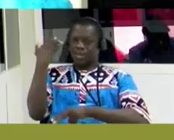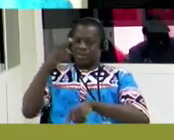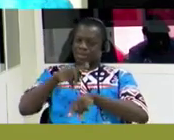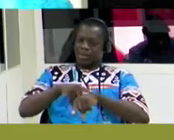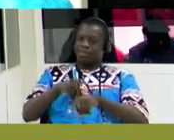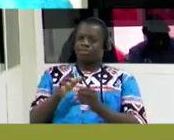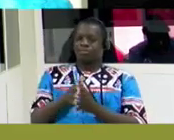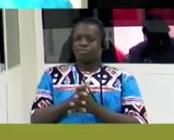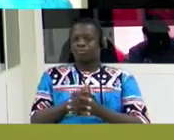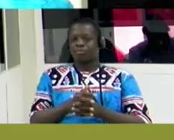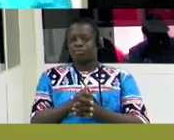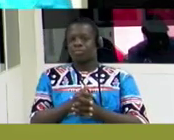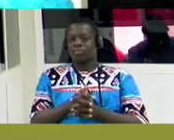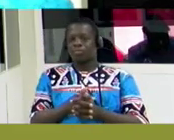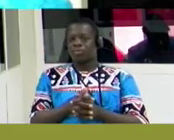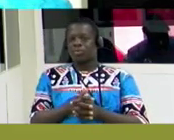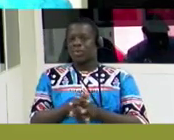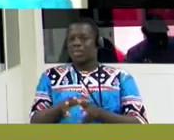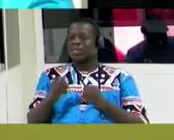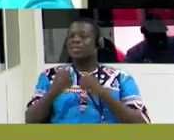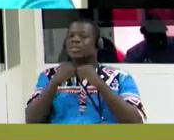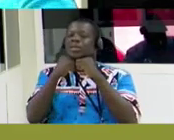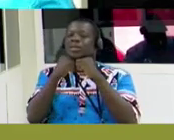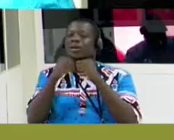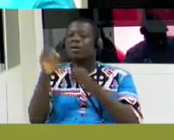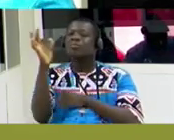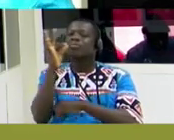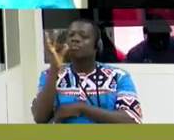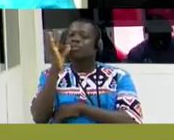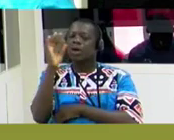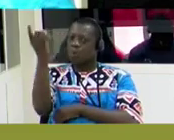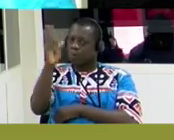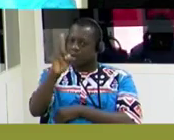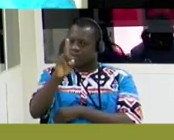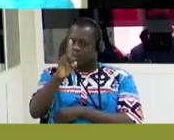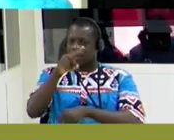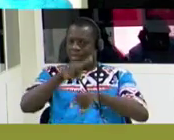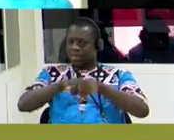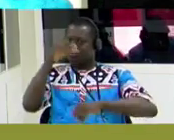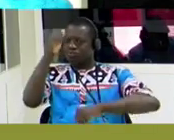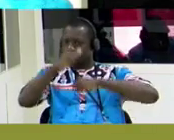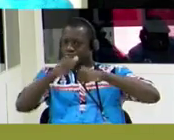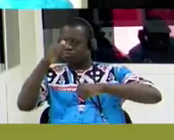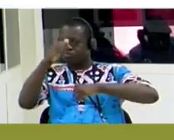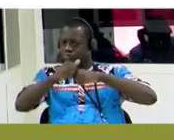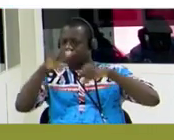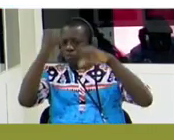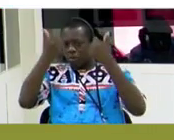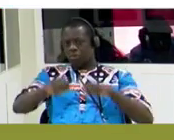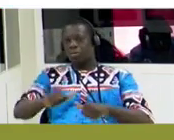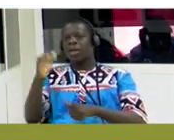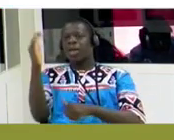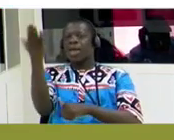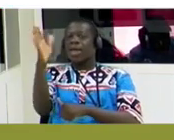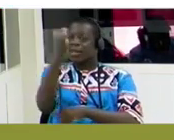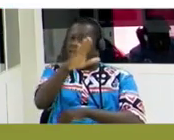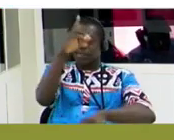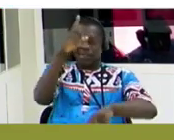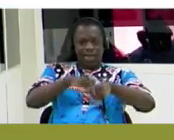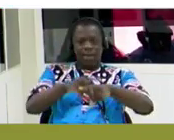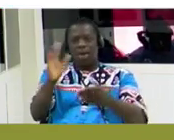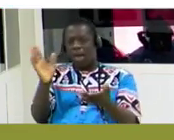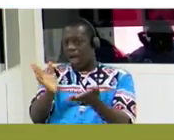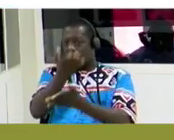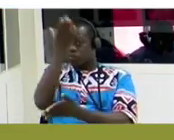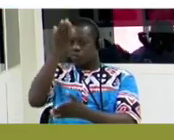What answers was he giving as the torture was ongoing? Anytime they remove the plastic bag and